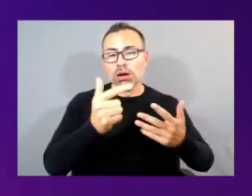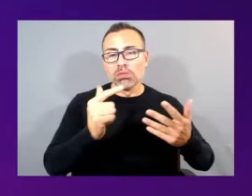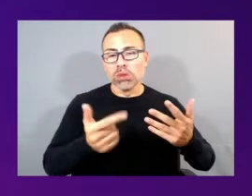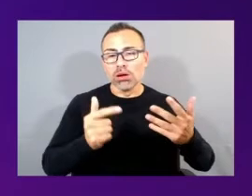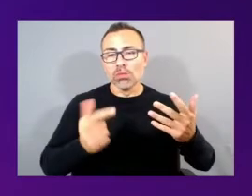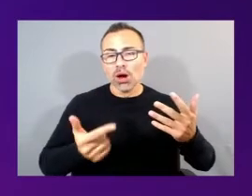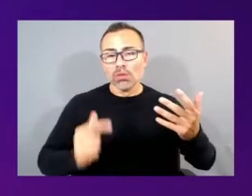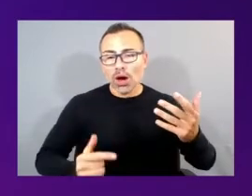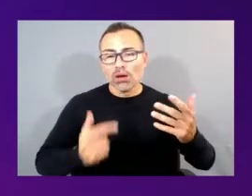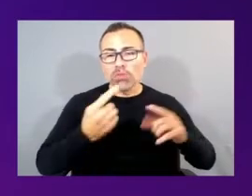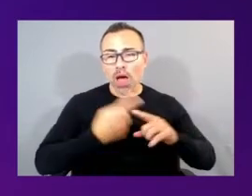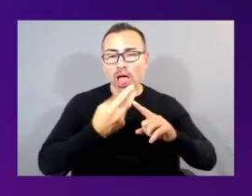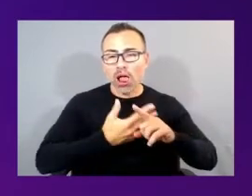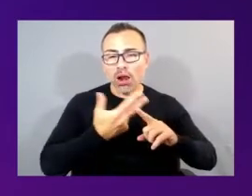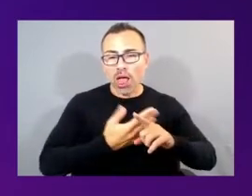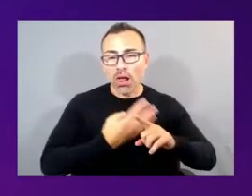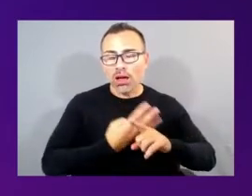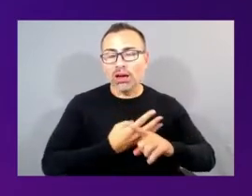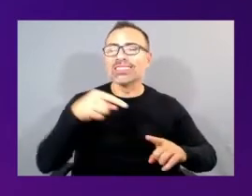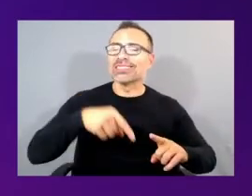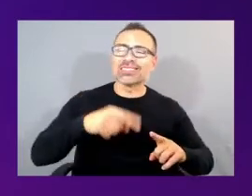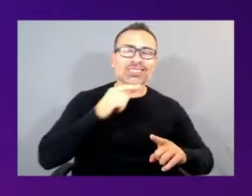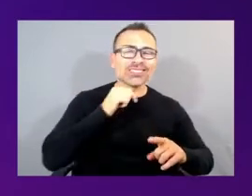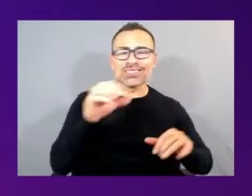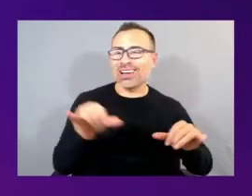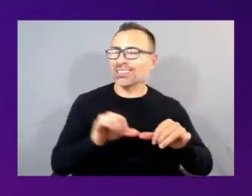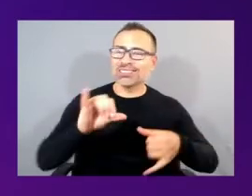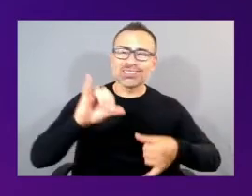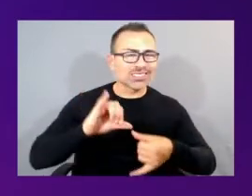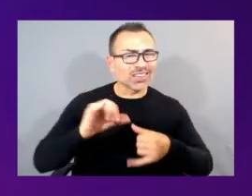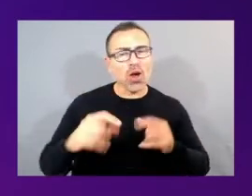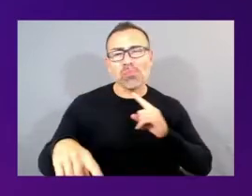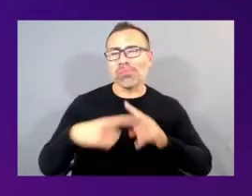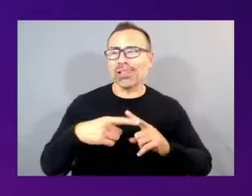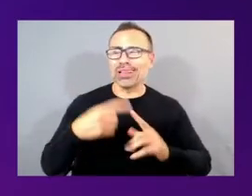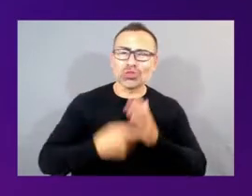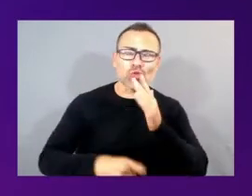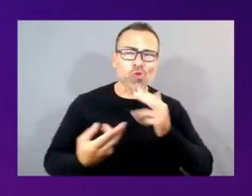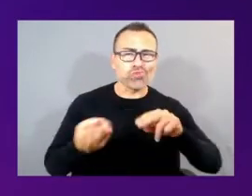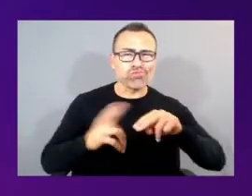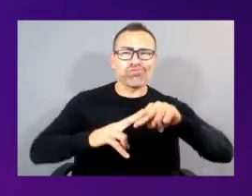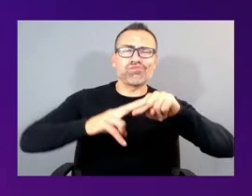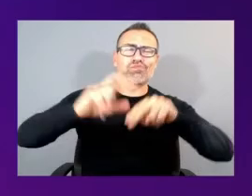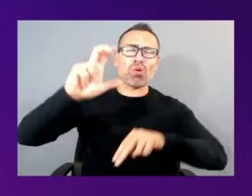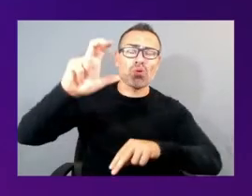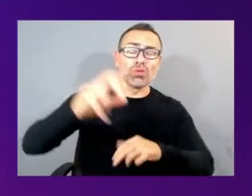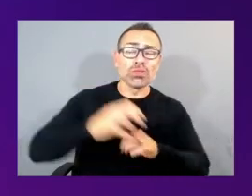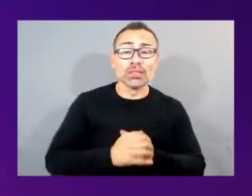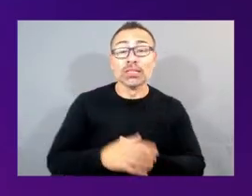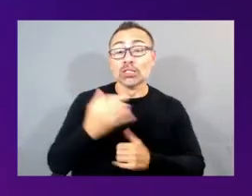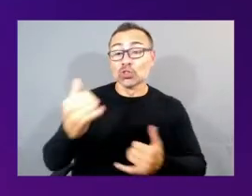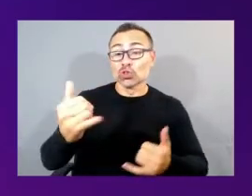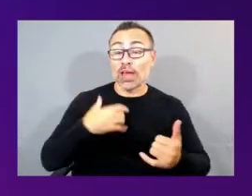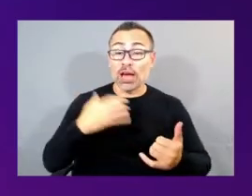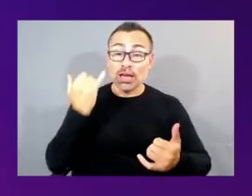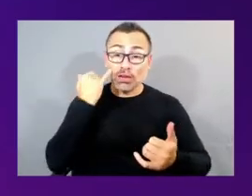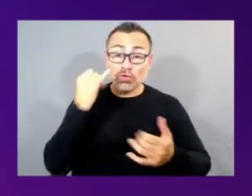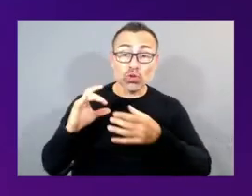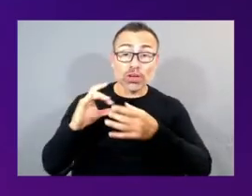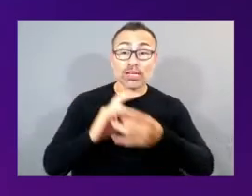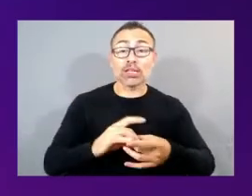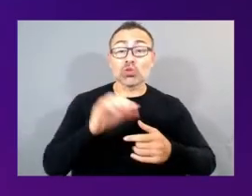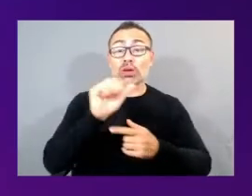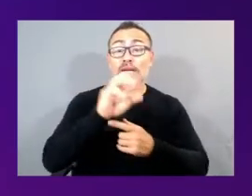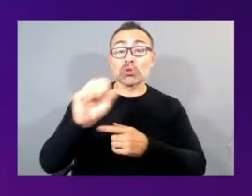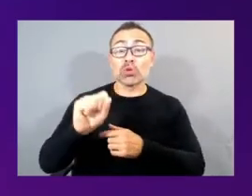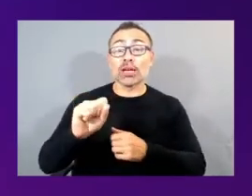very, very costly. So we provide a solution to connect industrial machines to AWS IoT within just a matter of